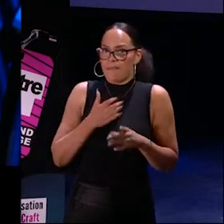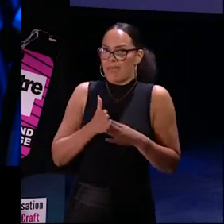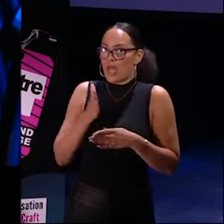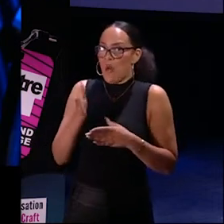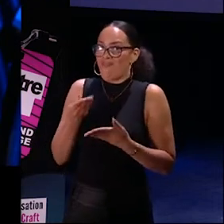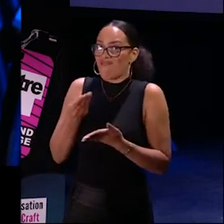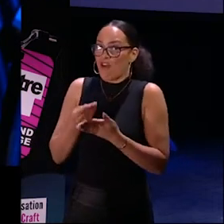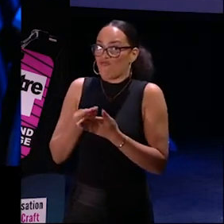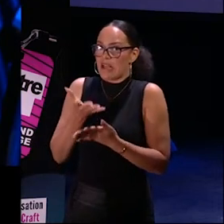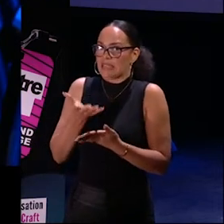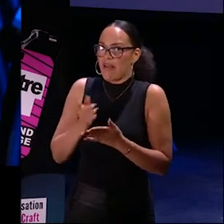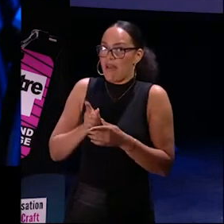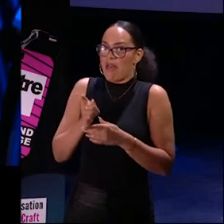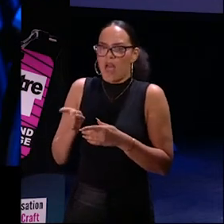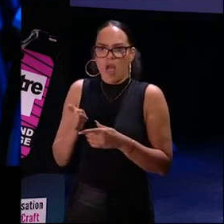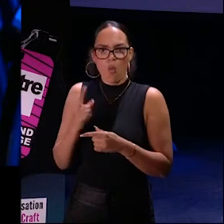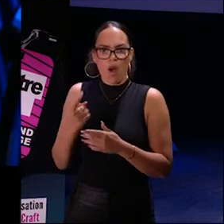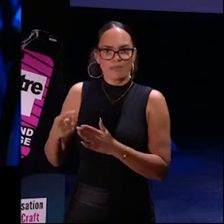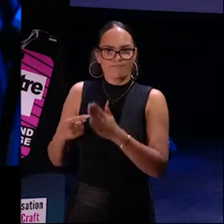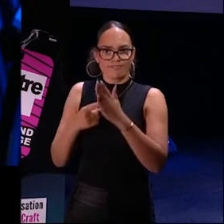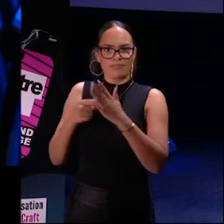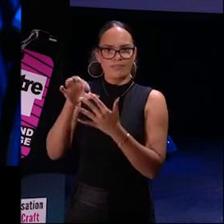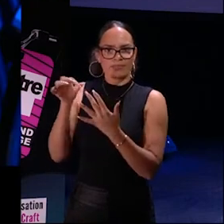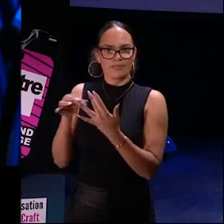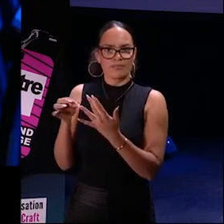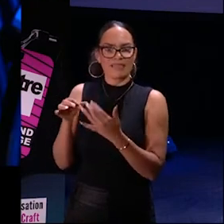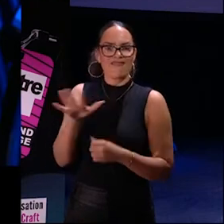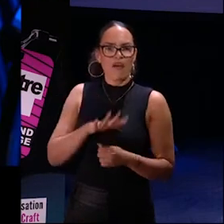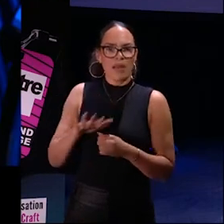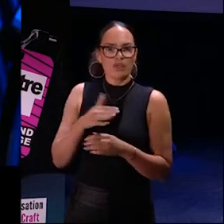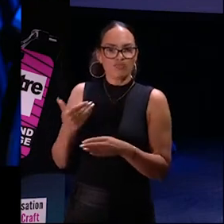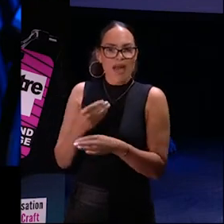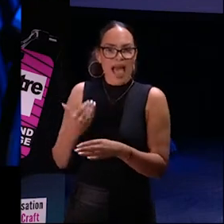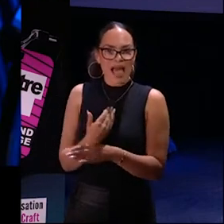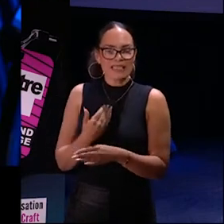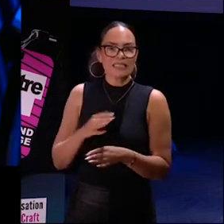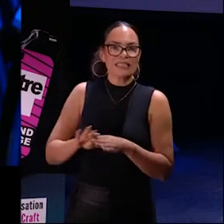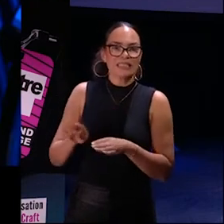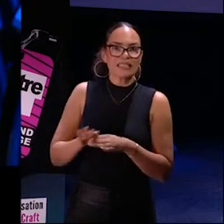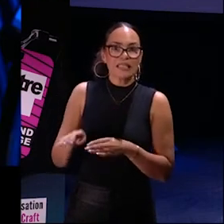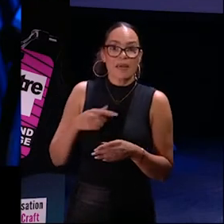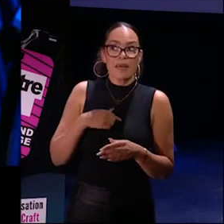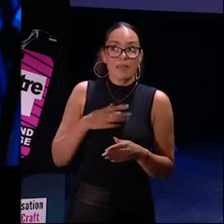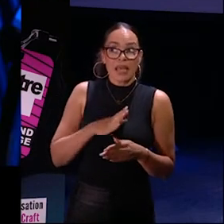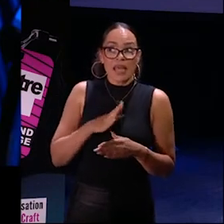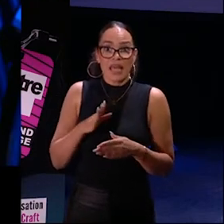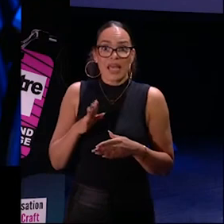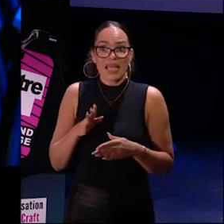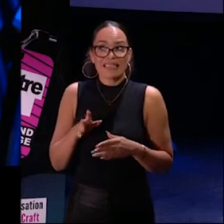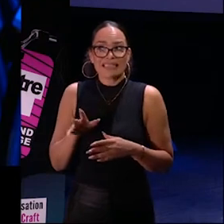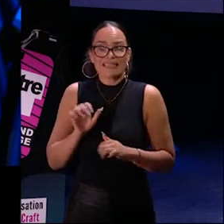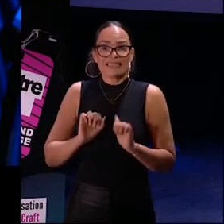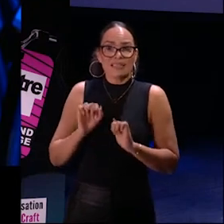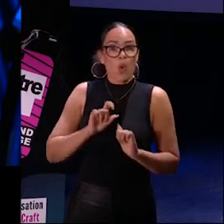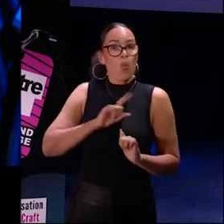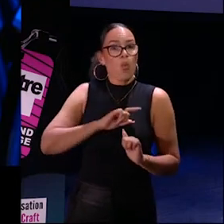is, like, environmental practice, you're still saying, Because the reality of that is asking for